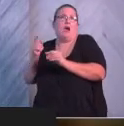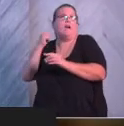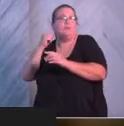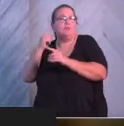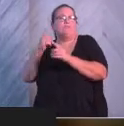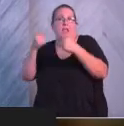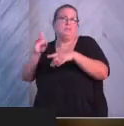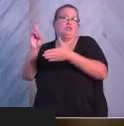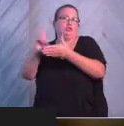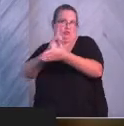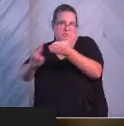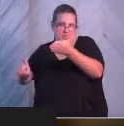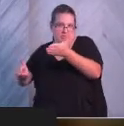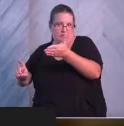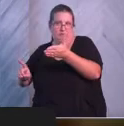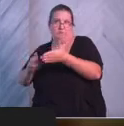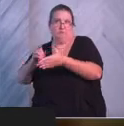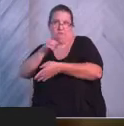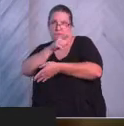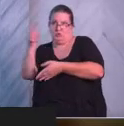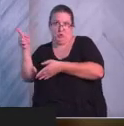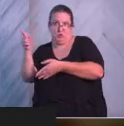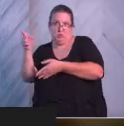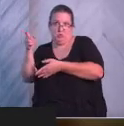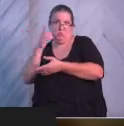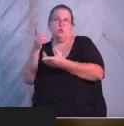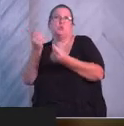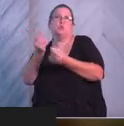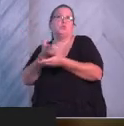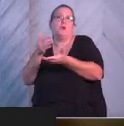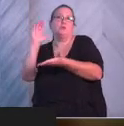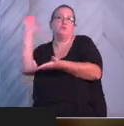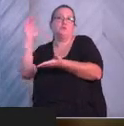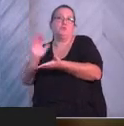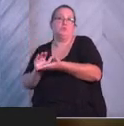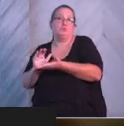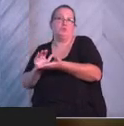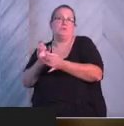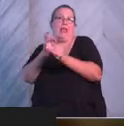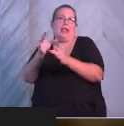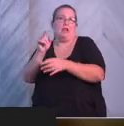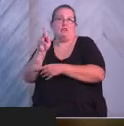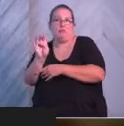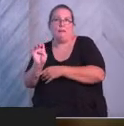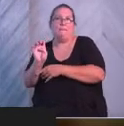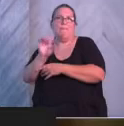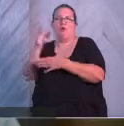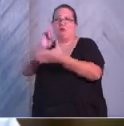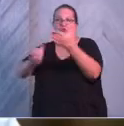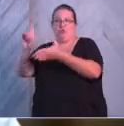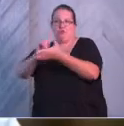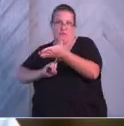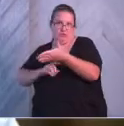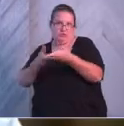discrimination. What steps will you take to mitigate events like hate crimes and other discrimination